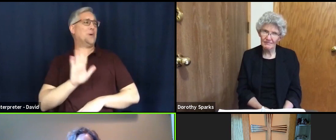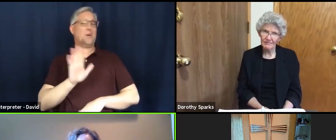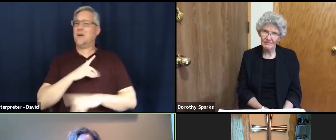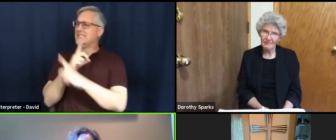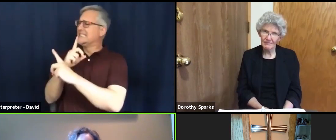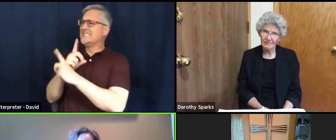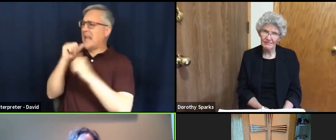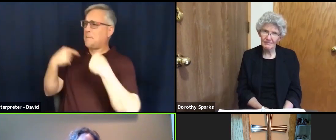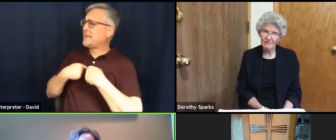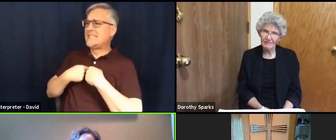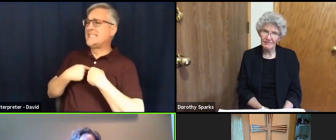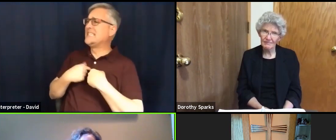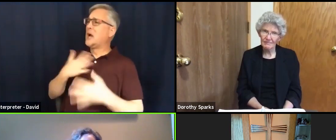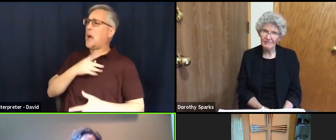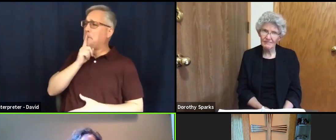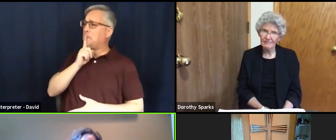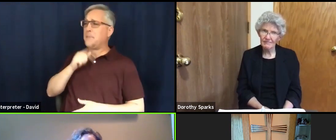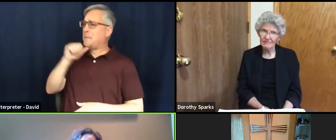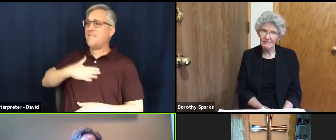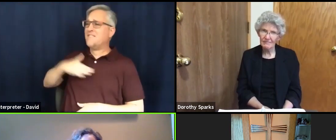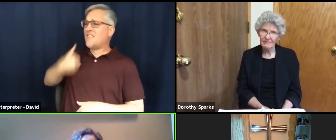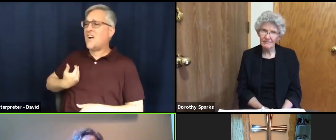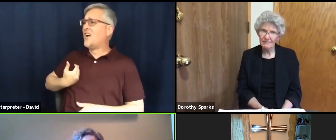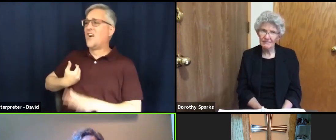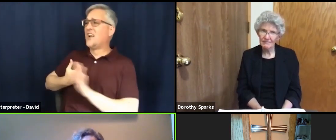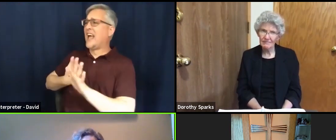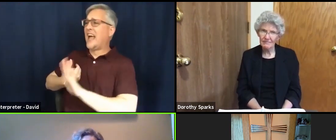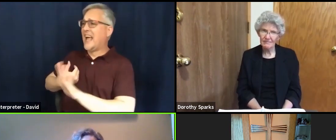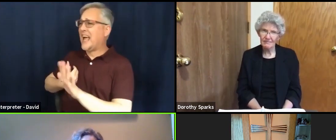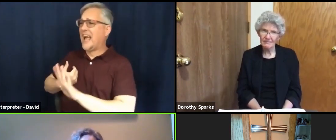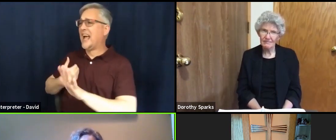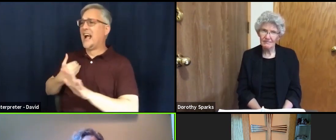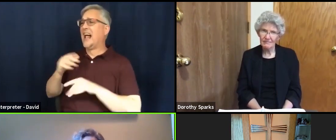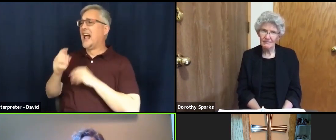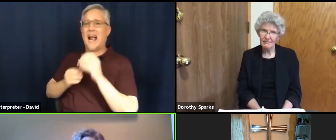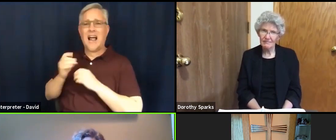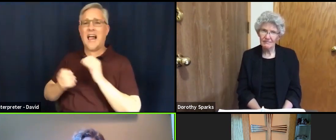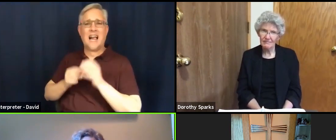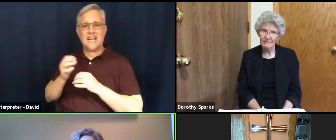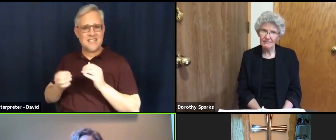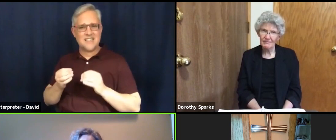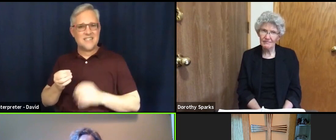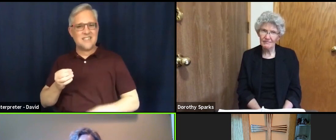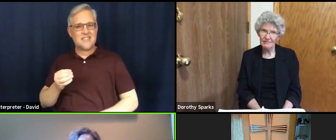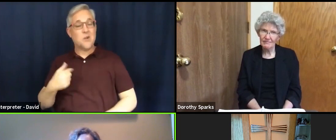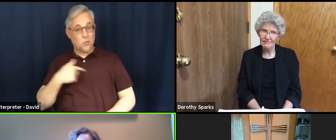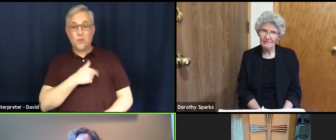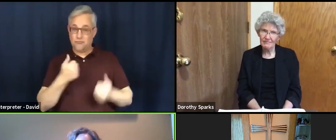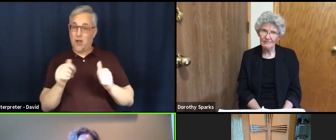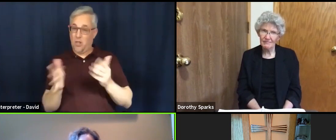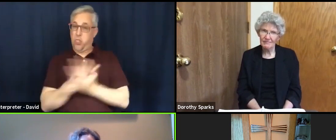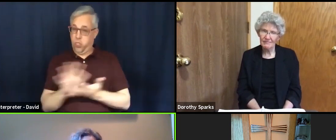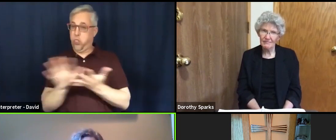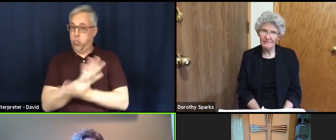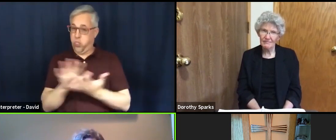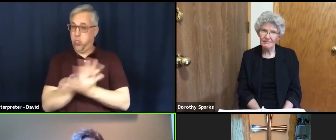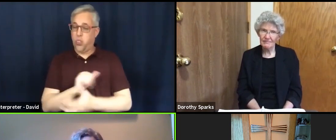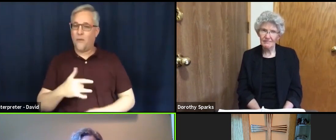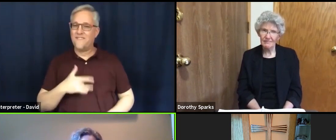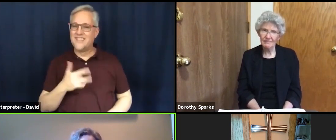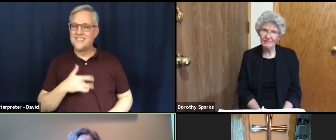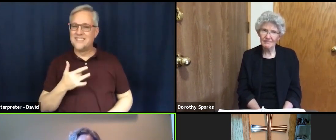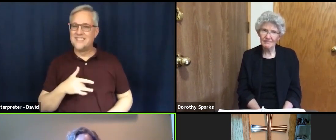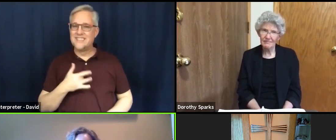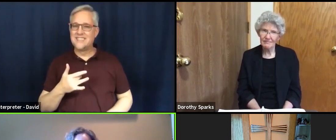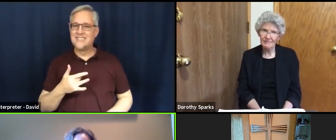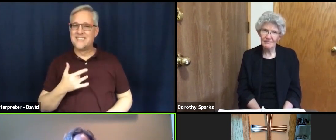So we try to cover up that feeling, and we don't want to talk about it. We don't want to understand it. We